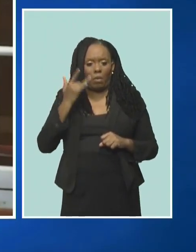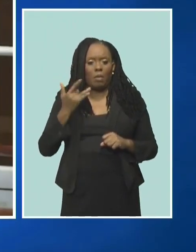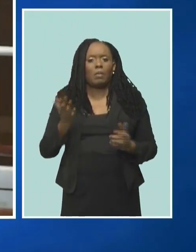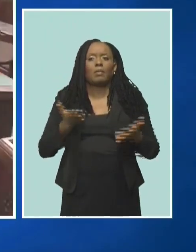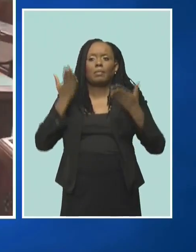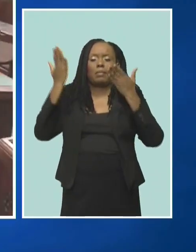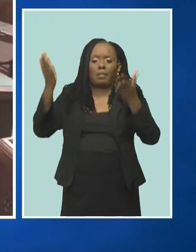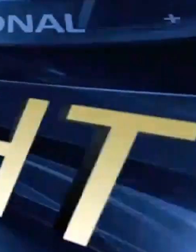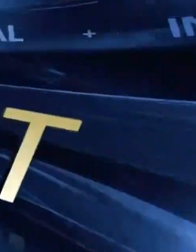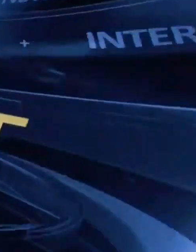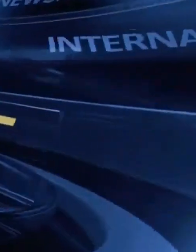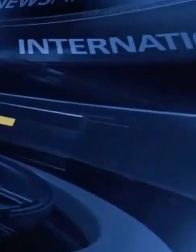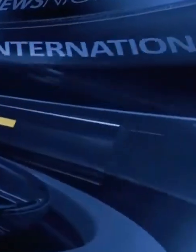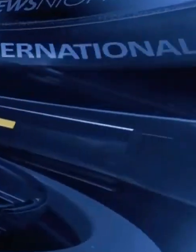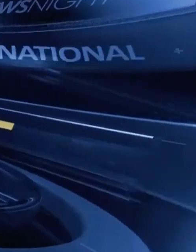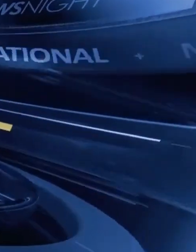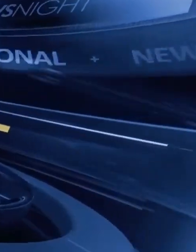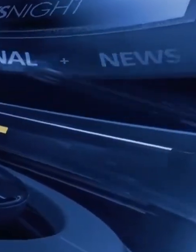honorable chamber.